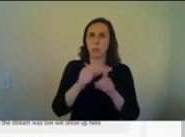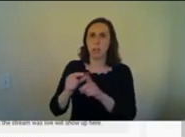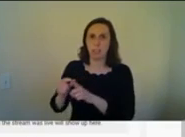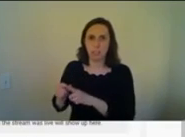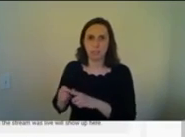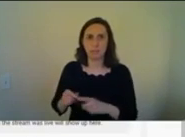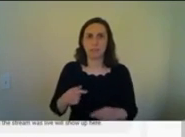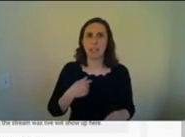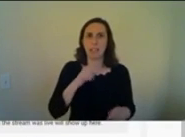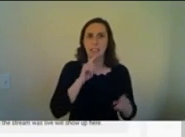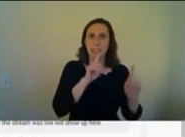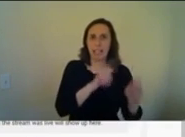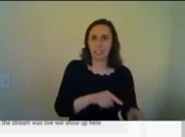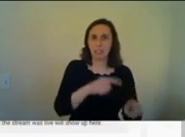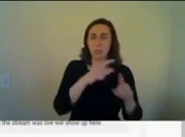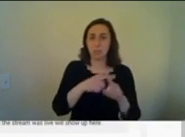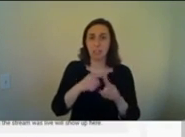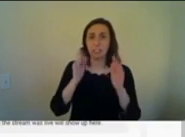plus the remainder